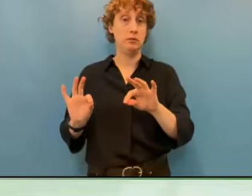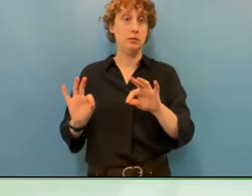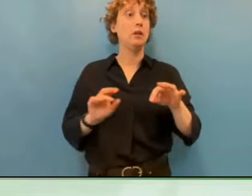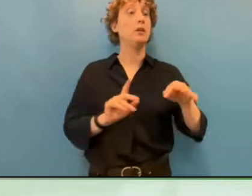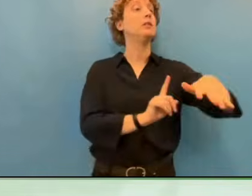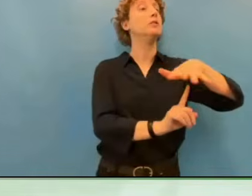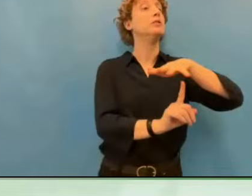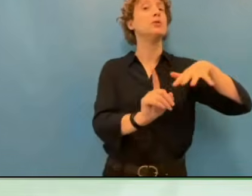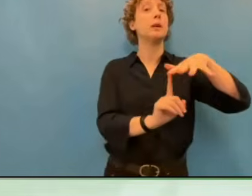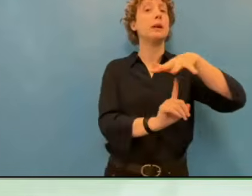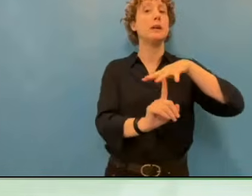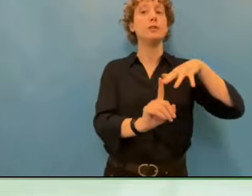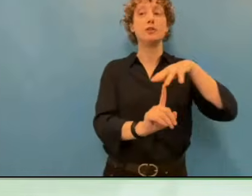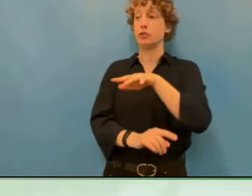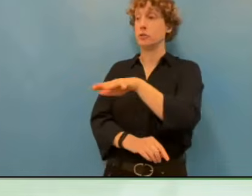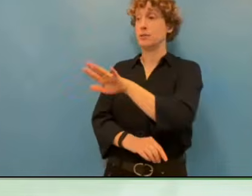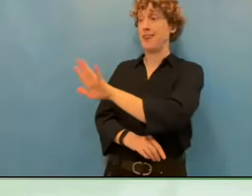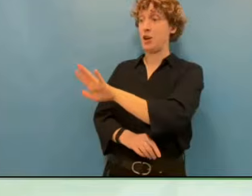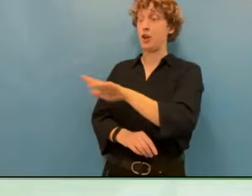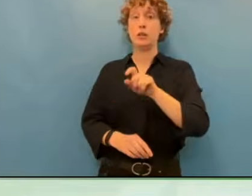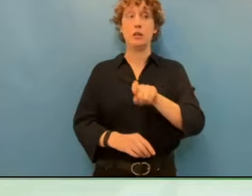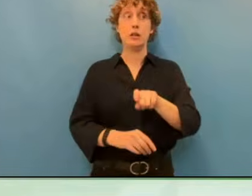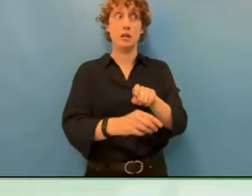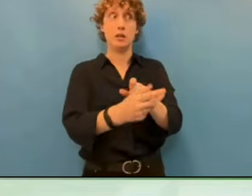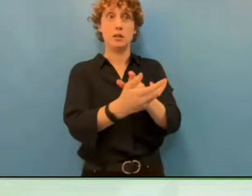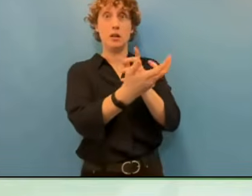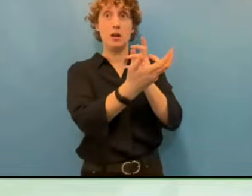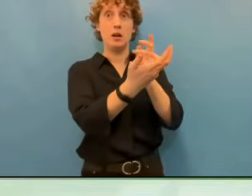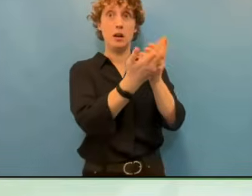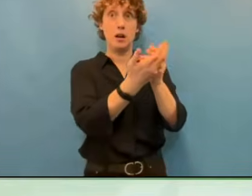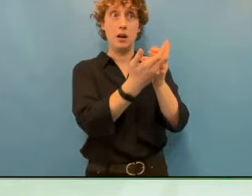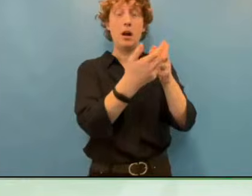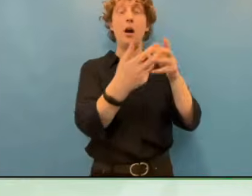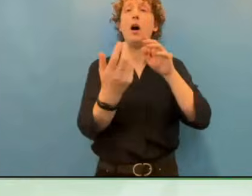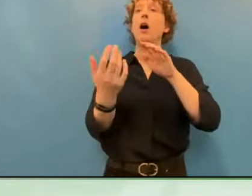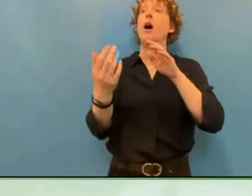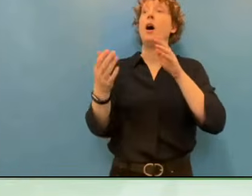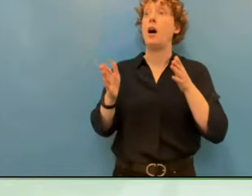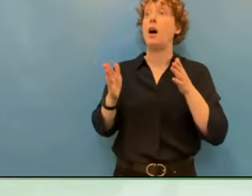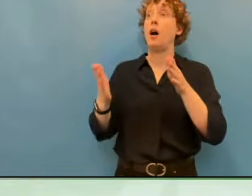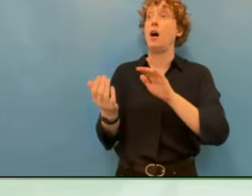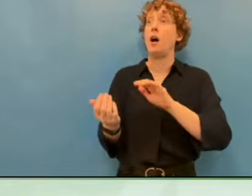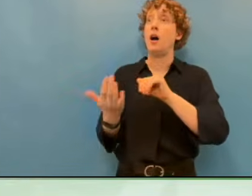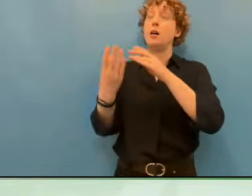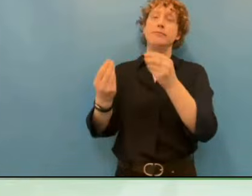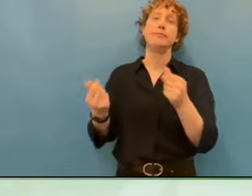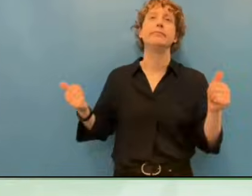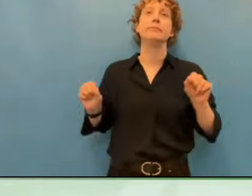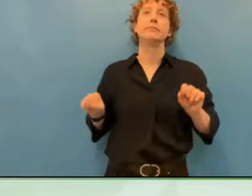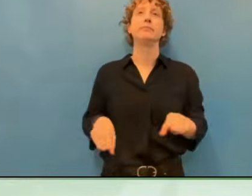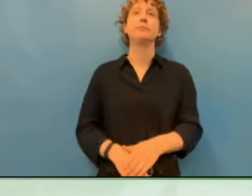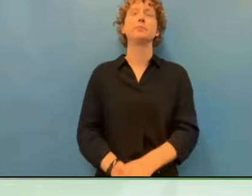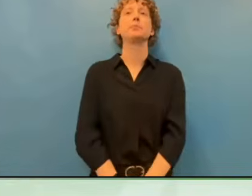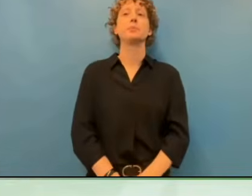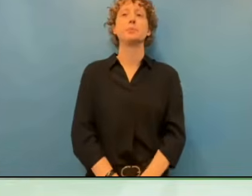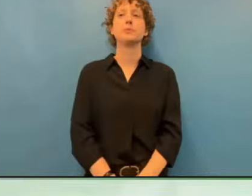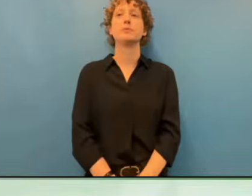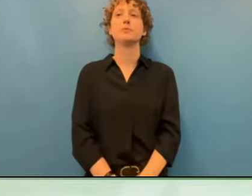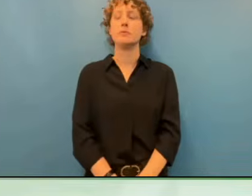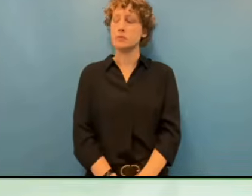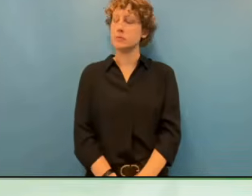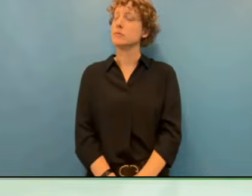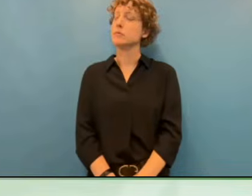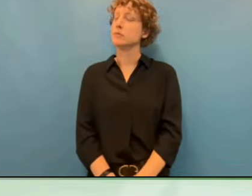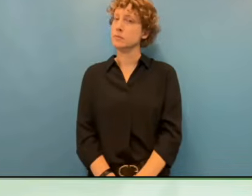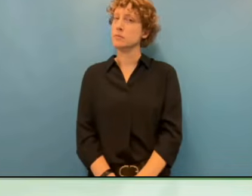are relevant, and then we can address them appropriately. Great. So in our final minute then, to kind